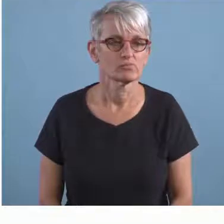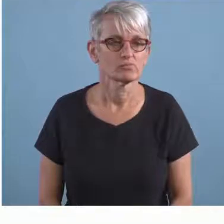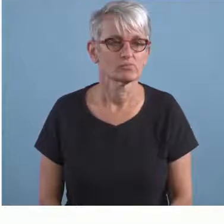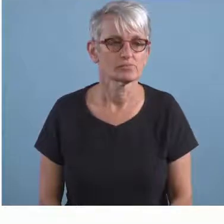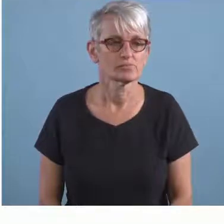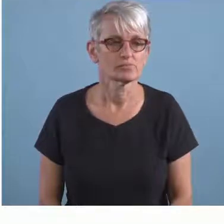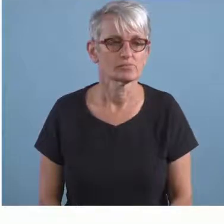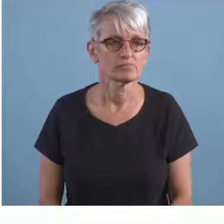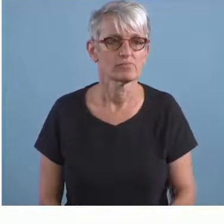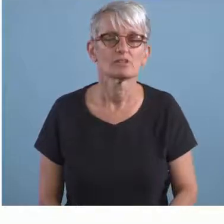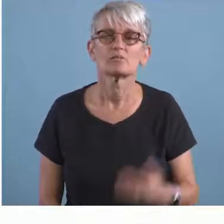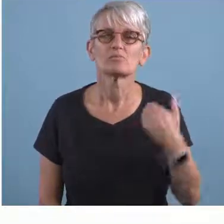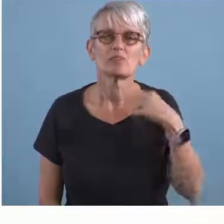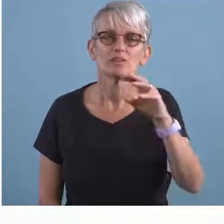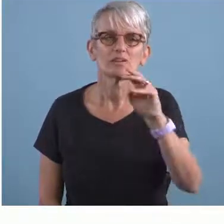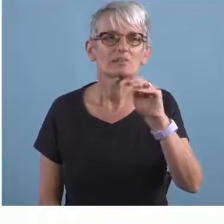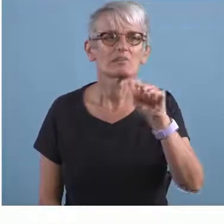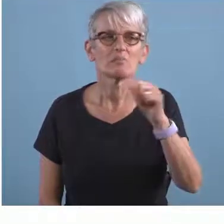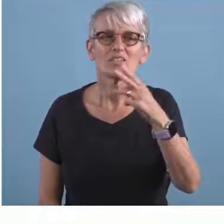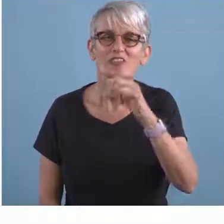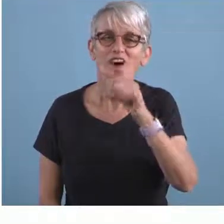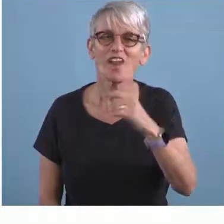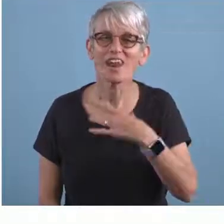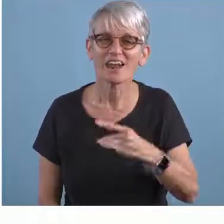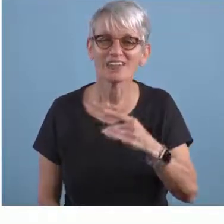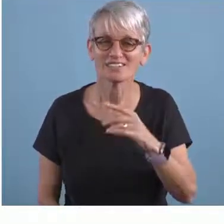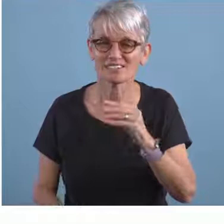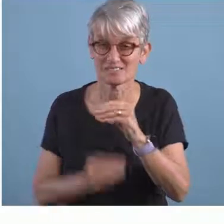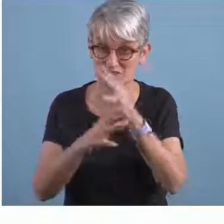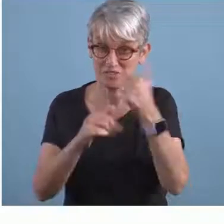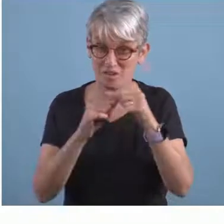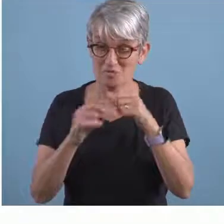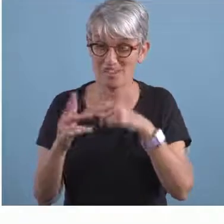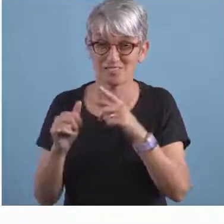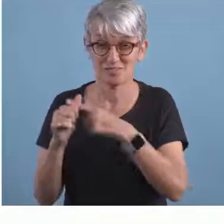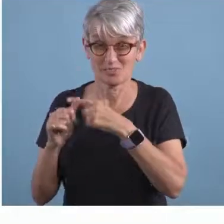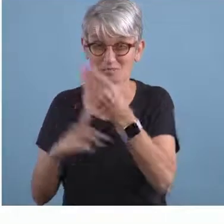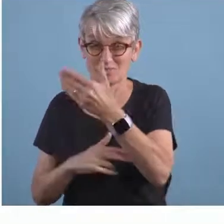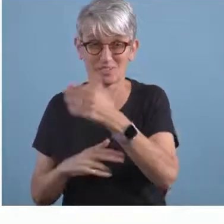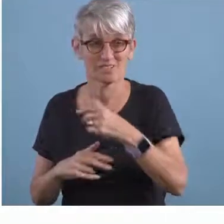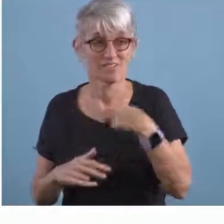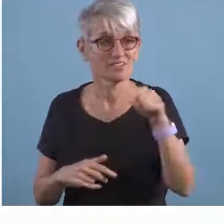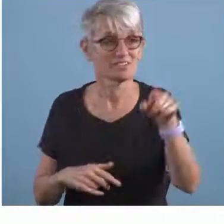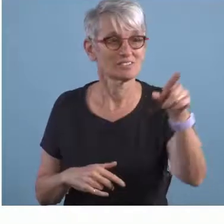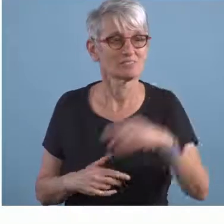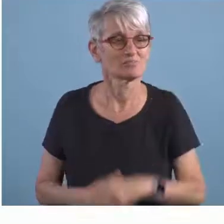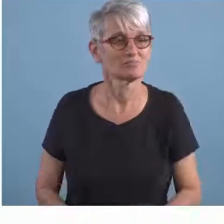the myth was families don't like telepractice. And if you push return now,